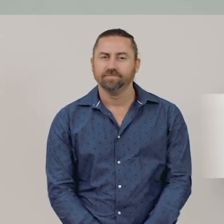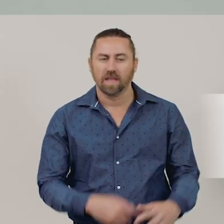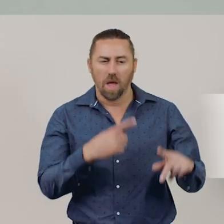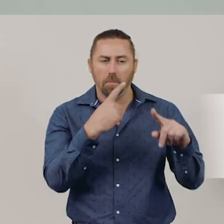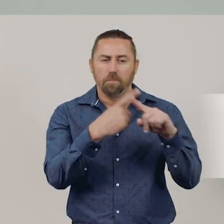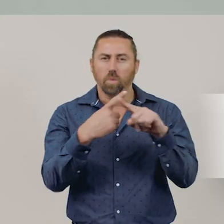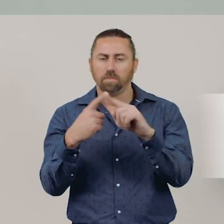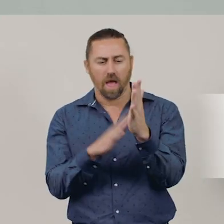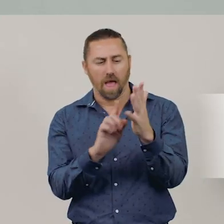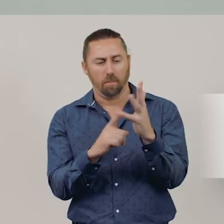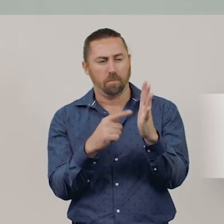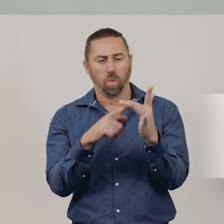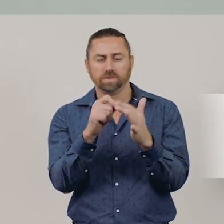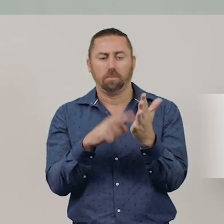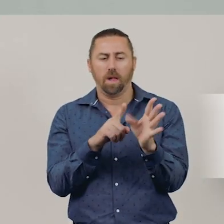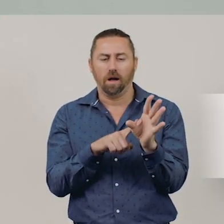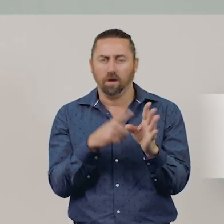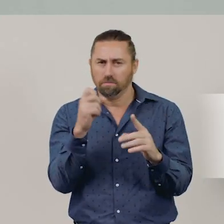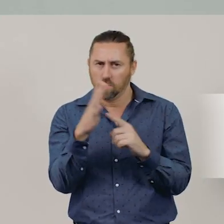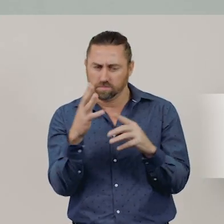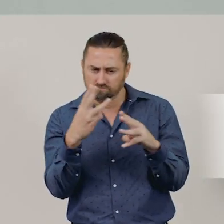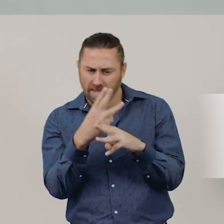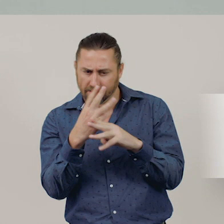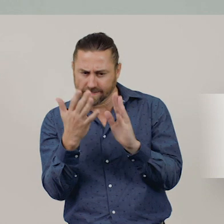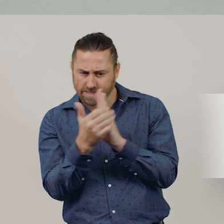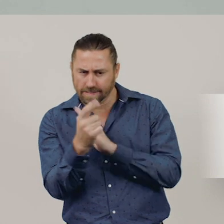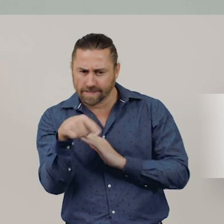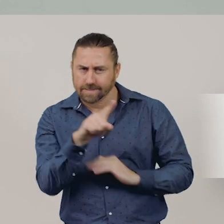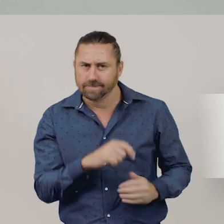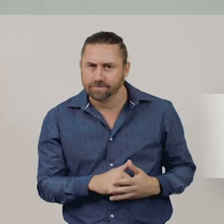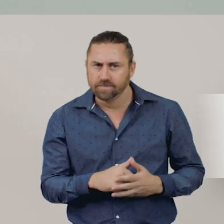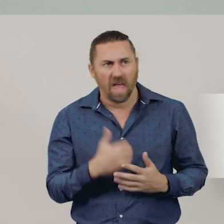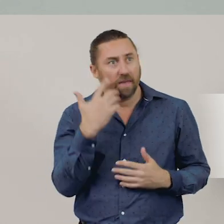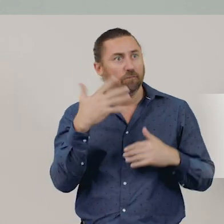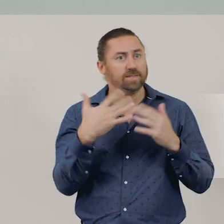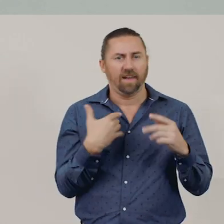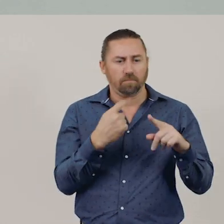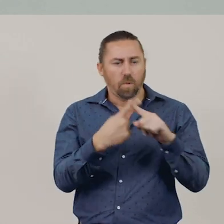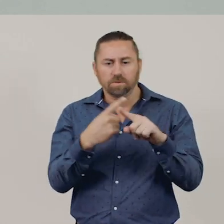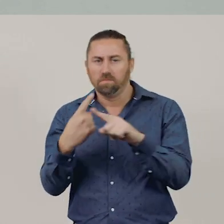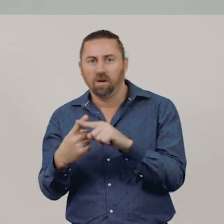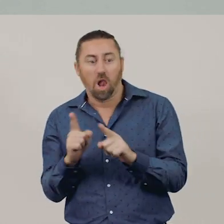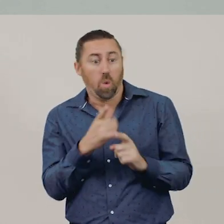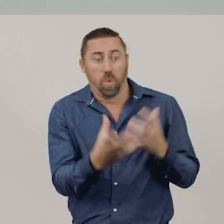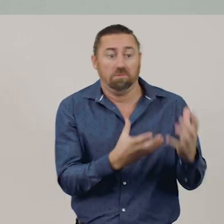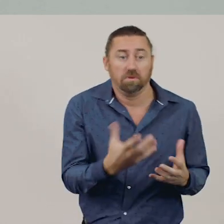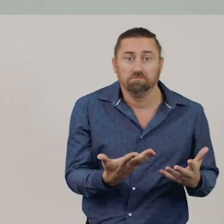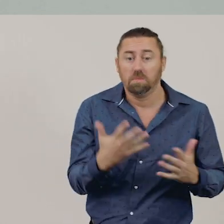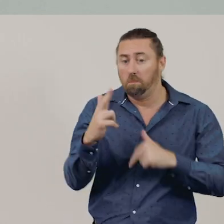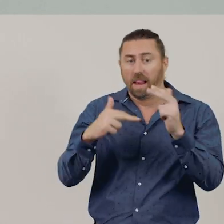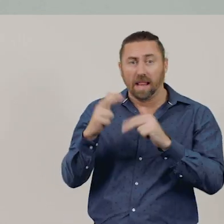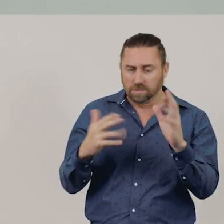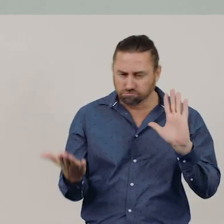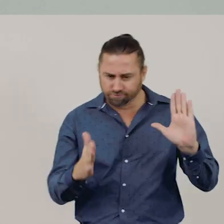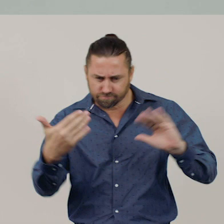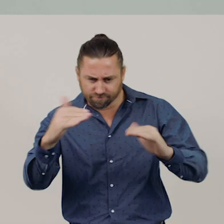Multiplying is an important mathematical skill to have. We have to multiply in our everyday lives, whether we're cooking, building